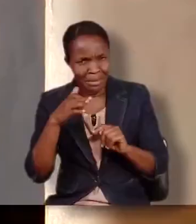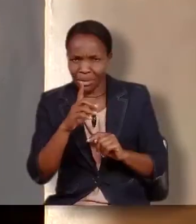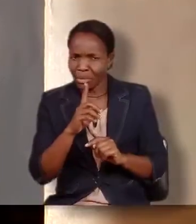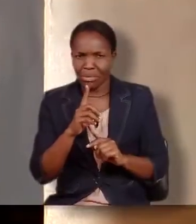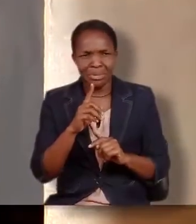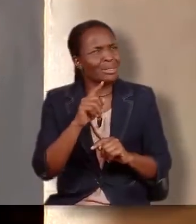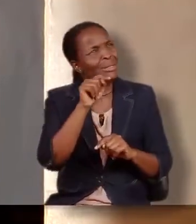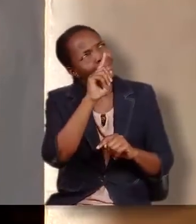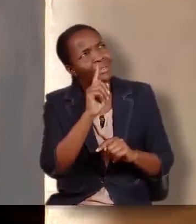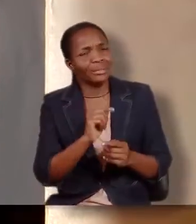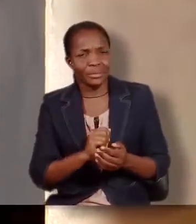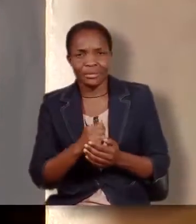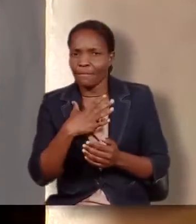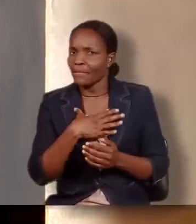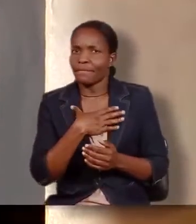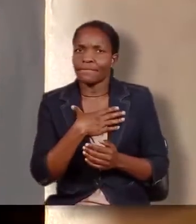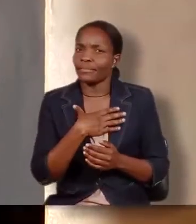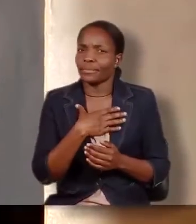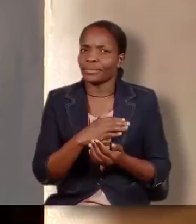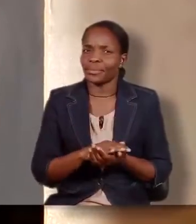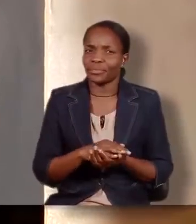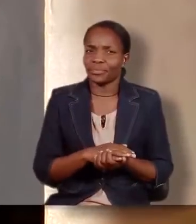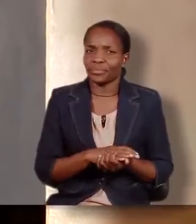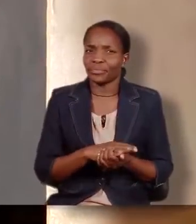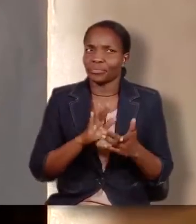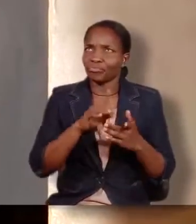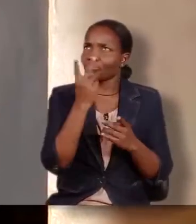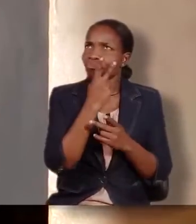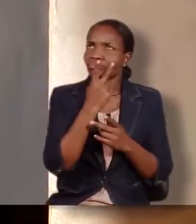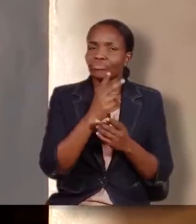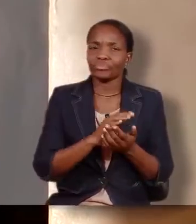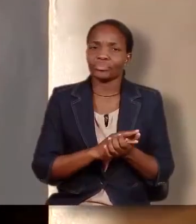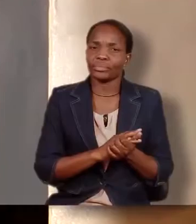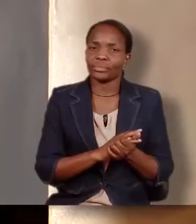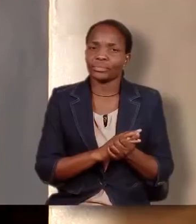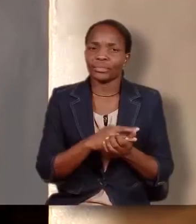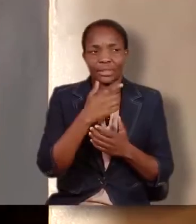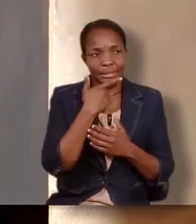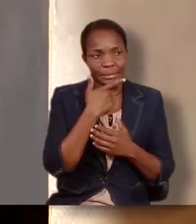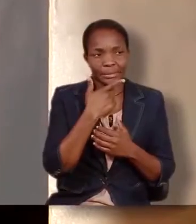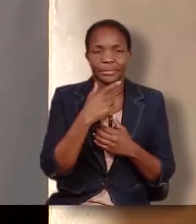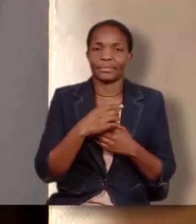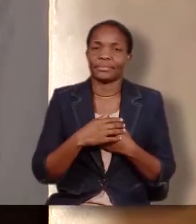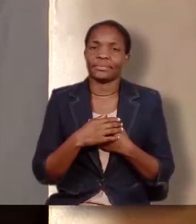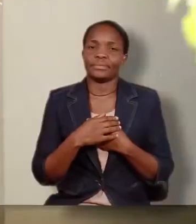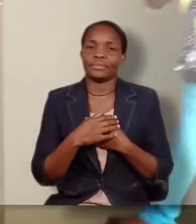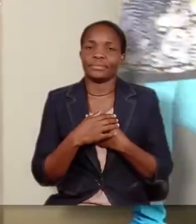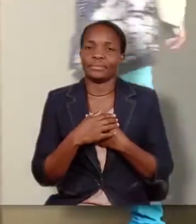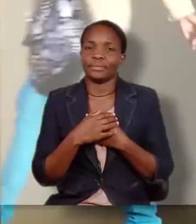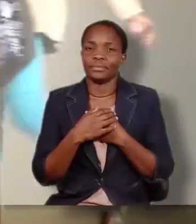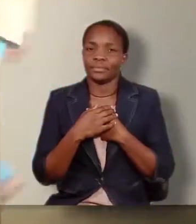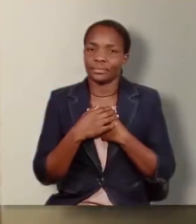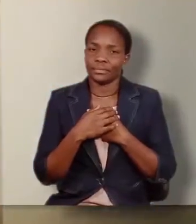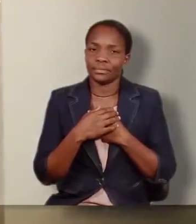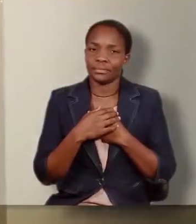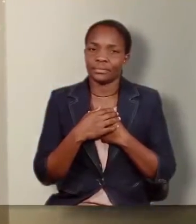this now? I feel very angry about this. Okay. Thank you very much.